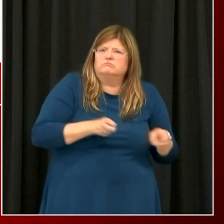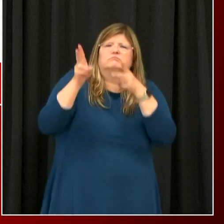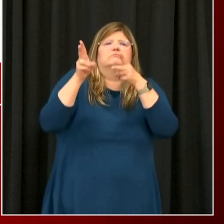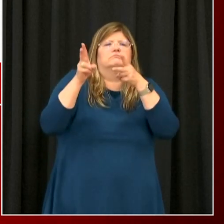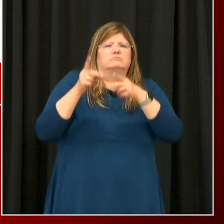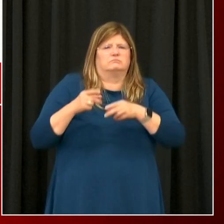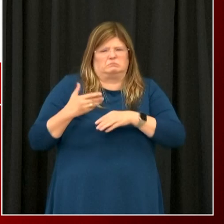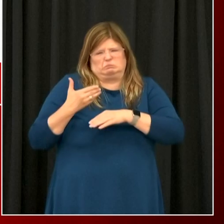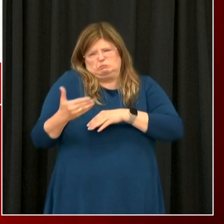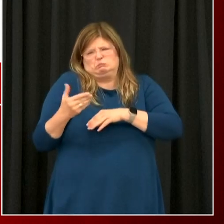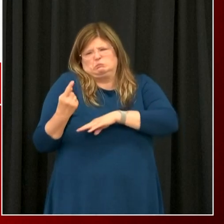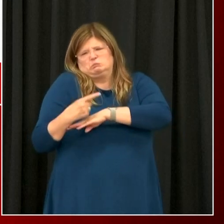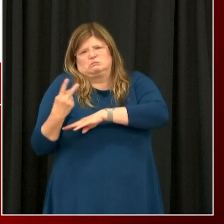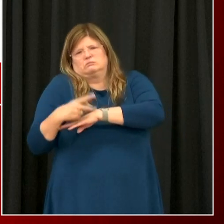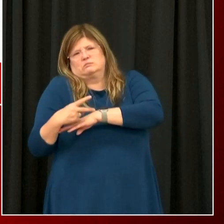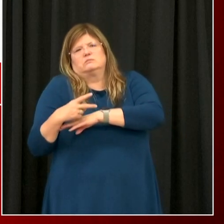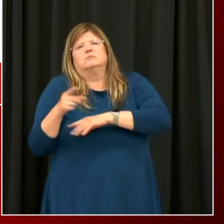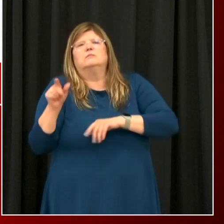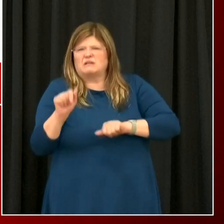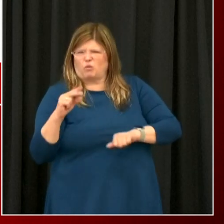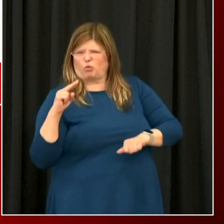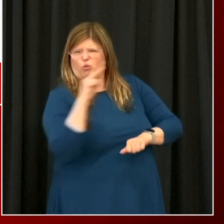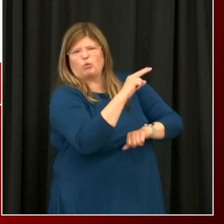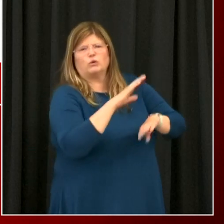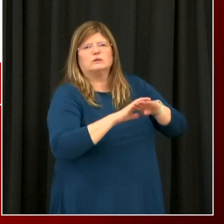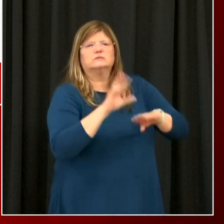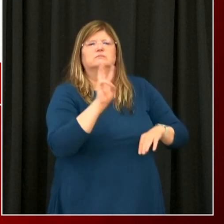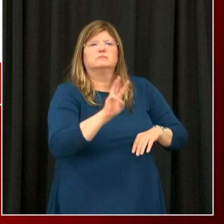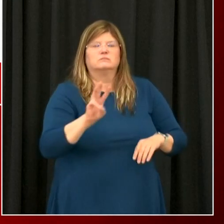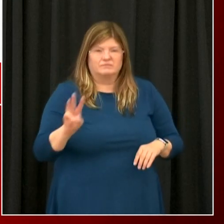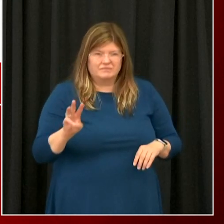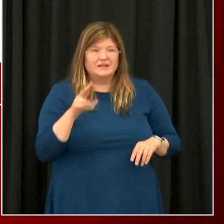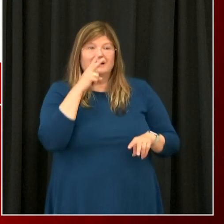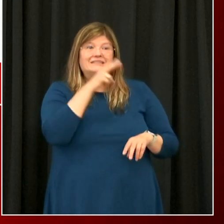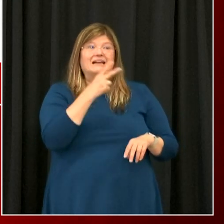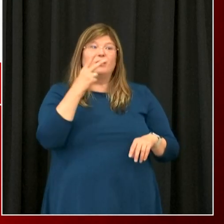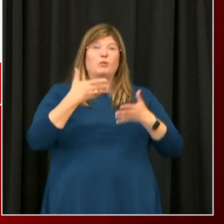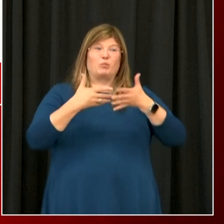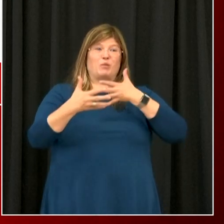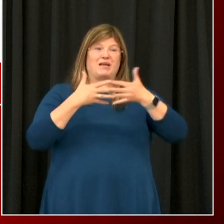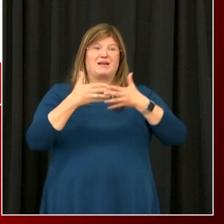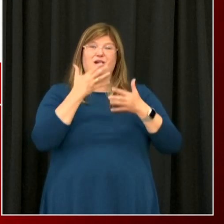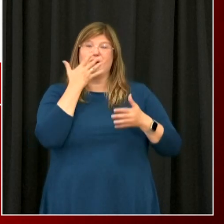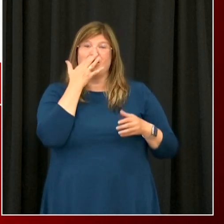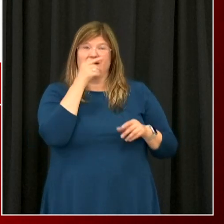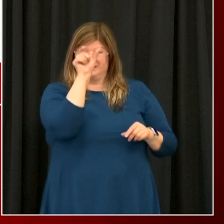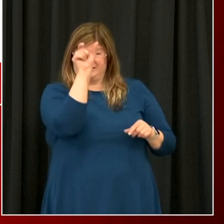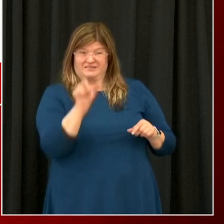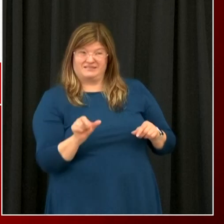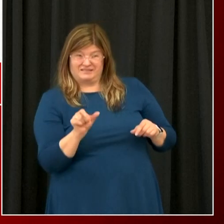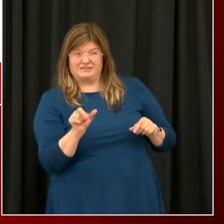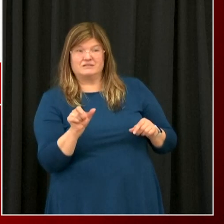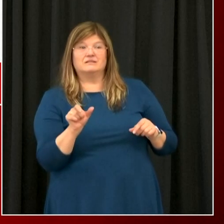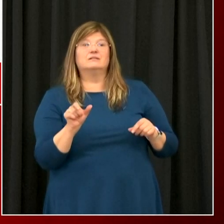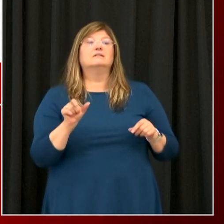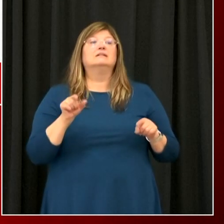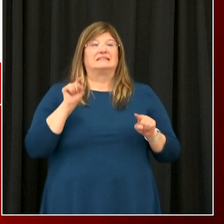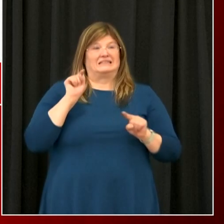shaded area, the gray area. The first part, or the beginning line description of the gray shaded